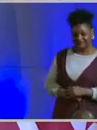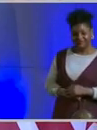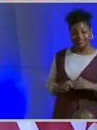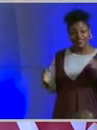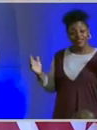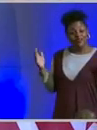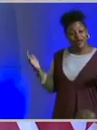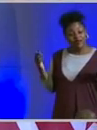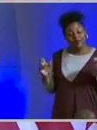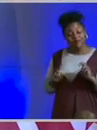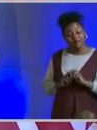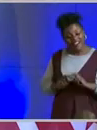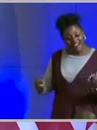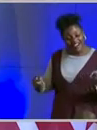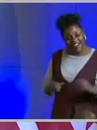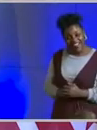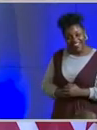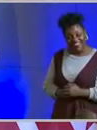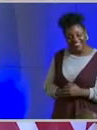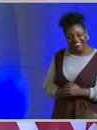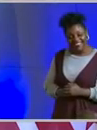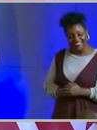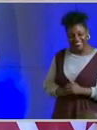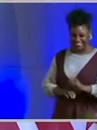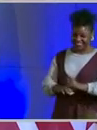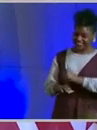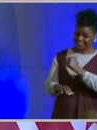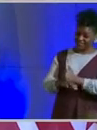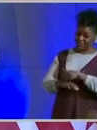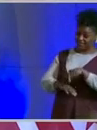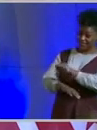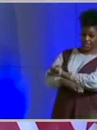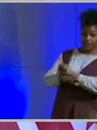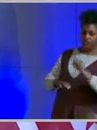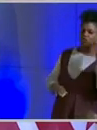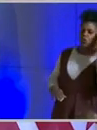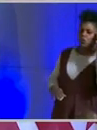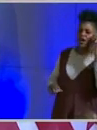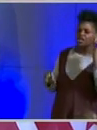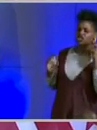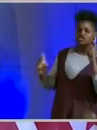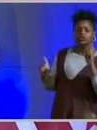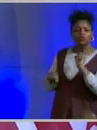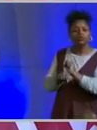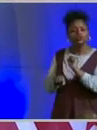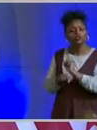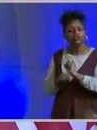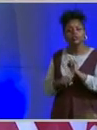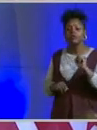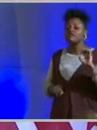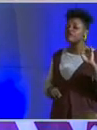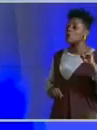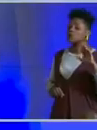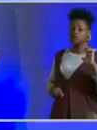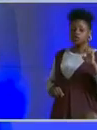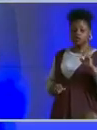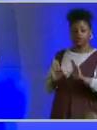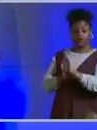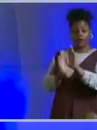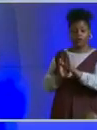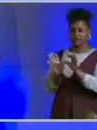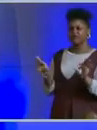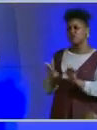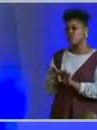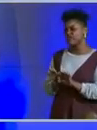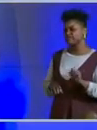Welcome, panelists. So just to set the stage, we know that education and workforce development are key drivers of